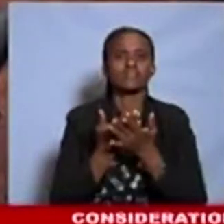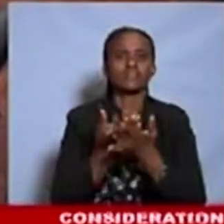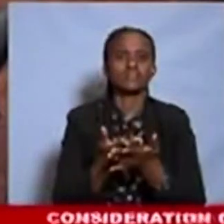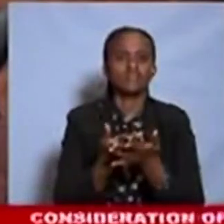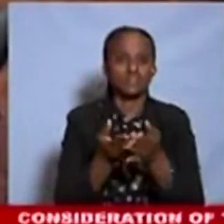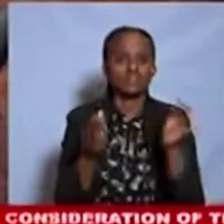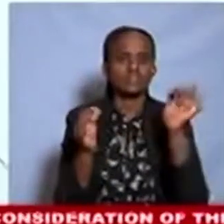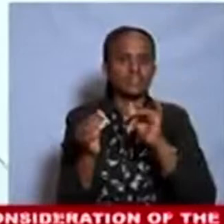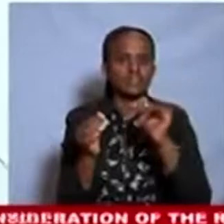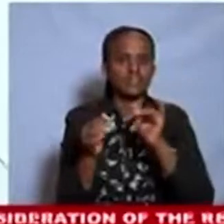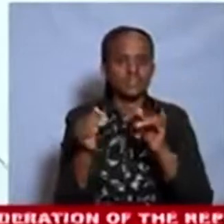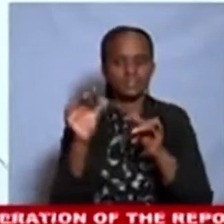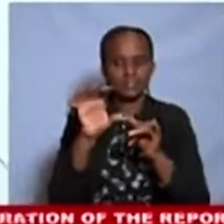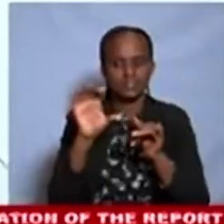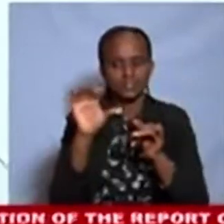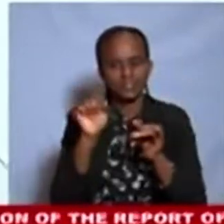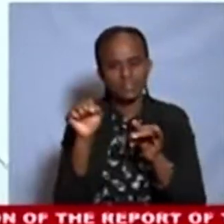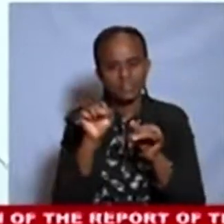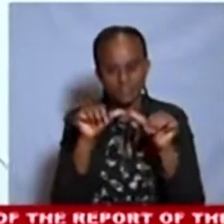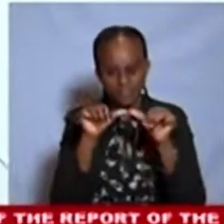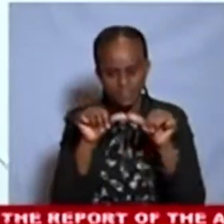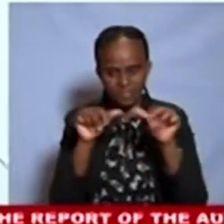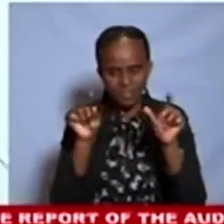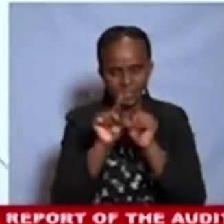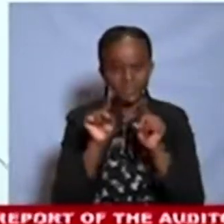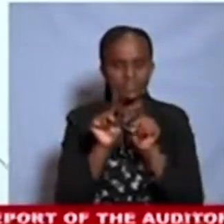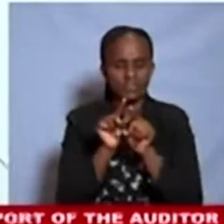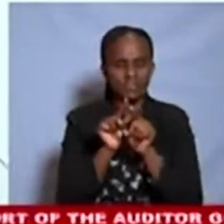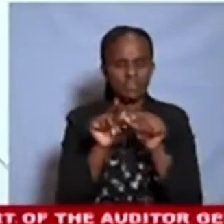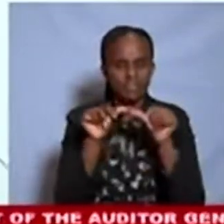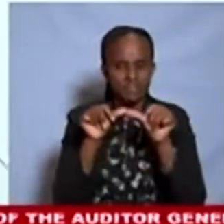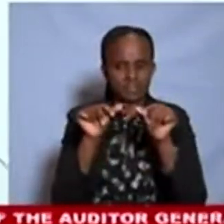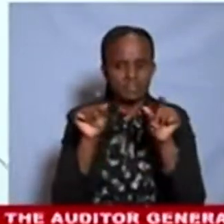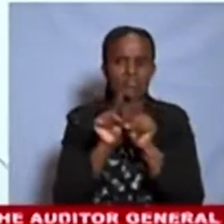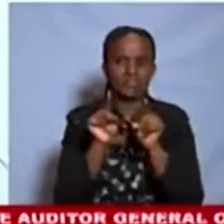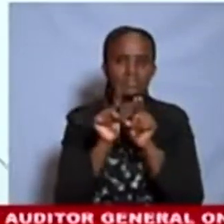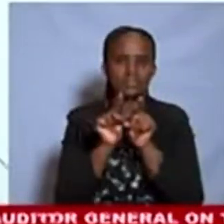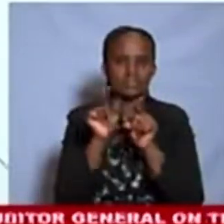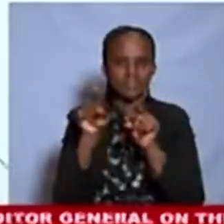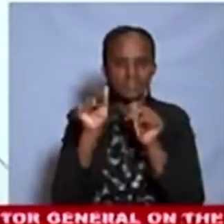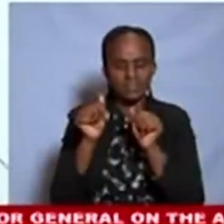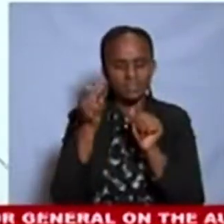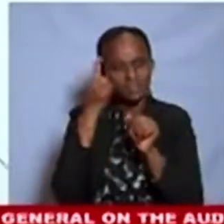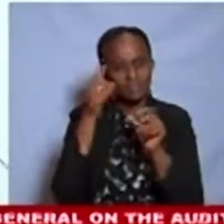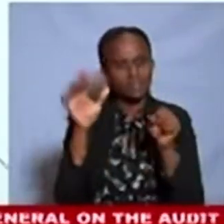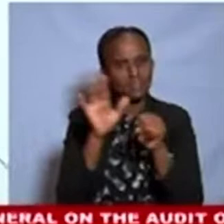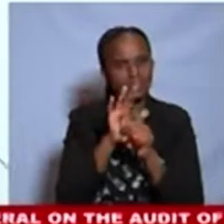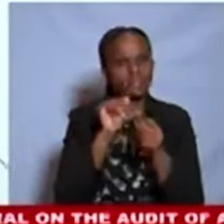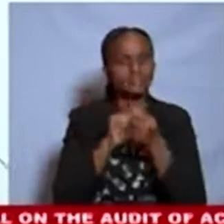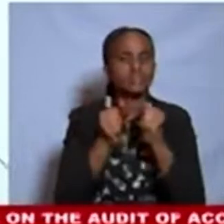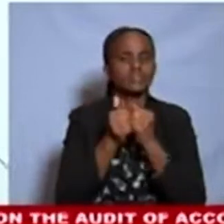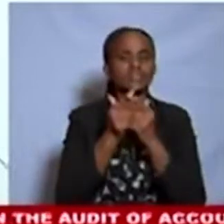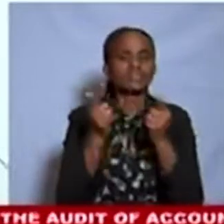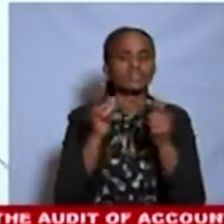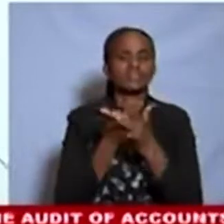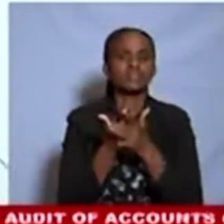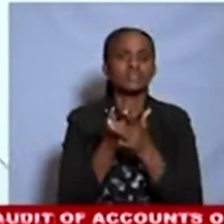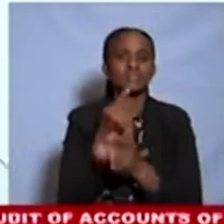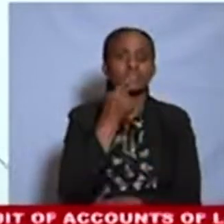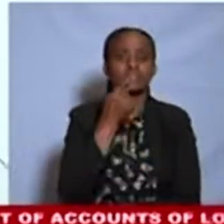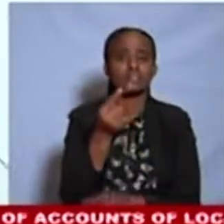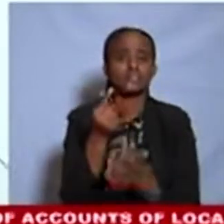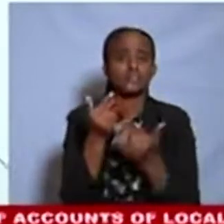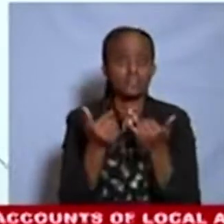Yes. Still on the same one. Let me read it in full so that we can really understand the magnitude. It says